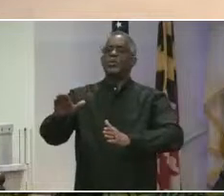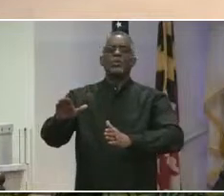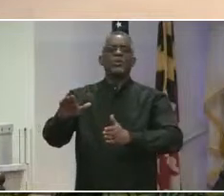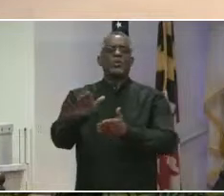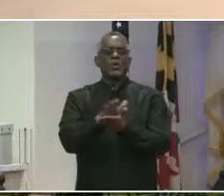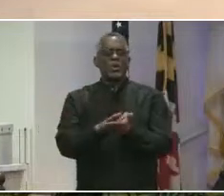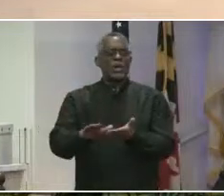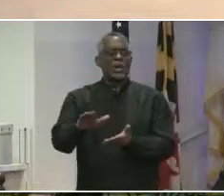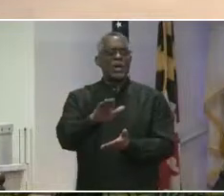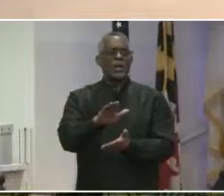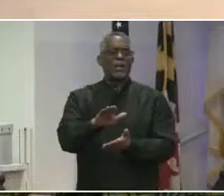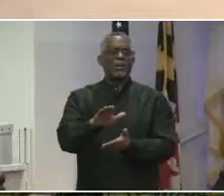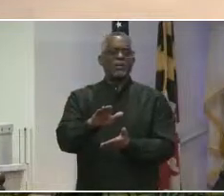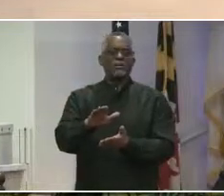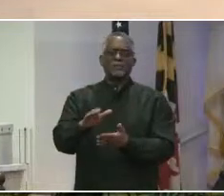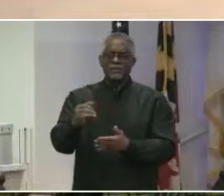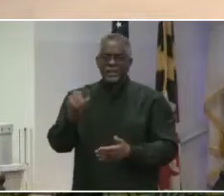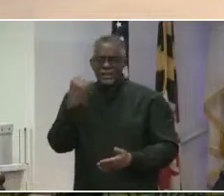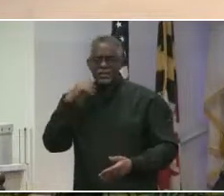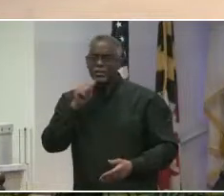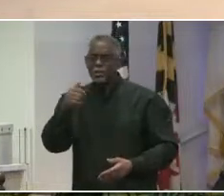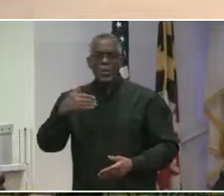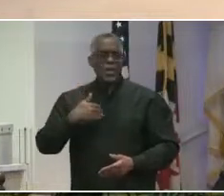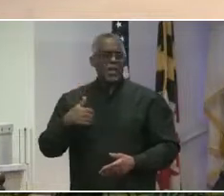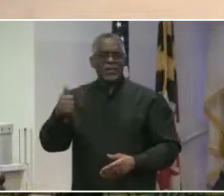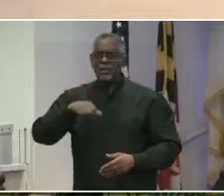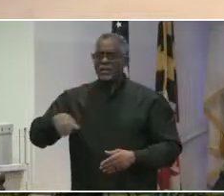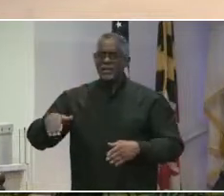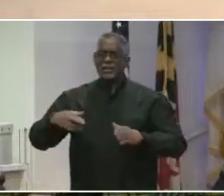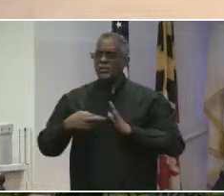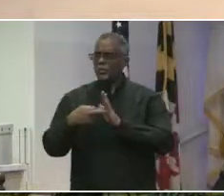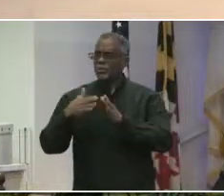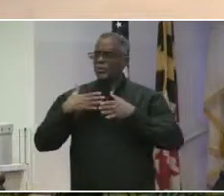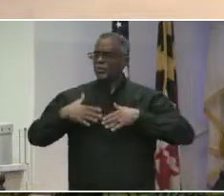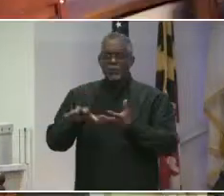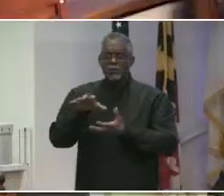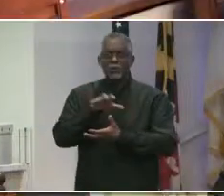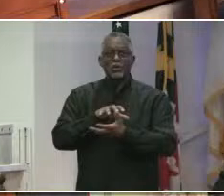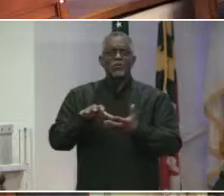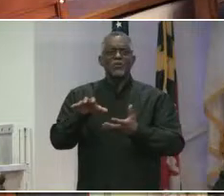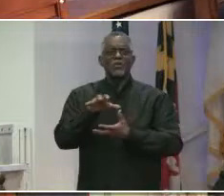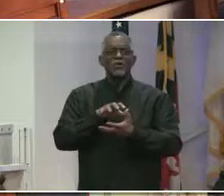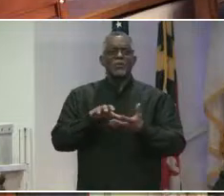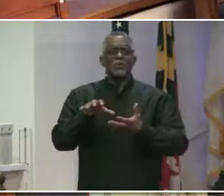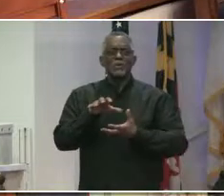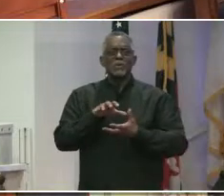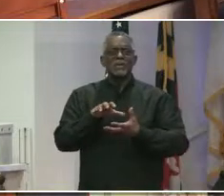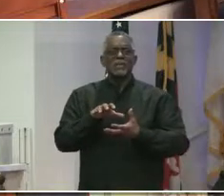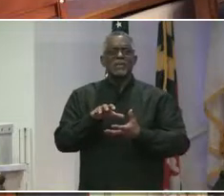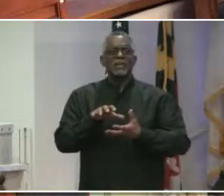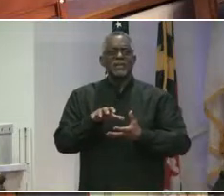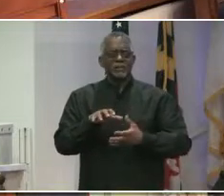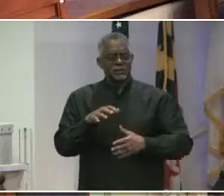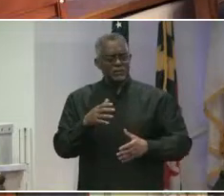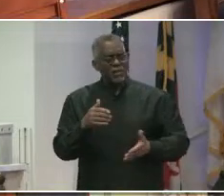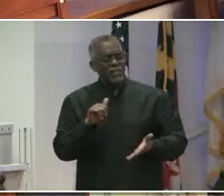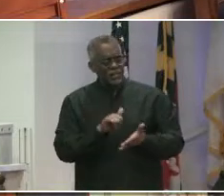just come. I just want you to come. Amen. Dr. Trulier called me. Days mixed up. I said, it